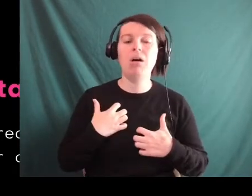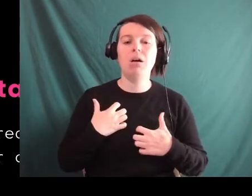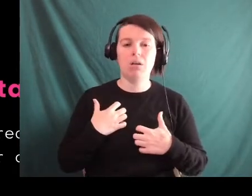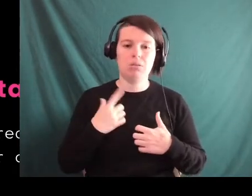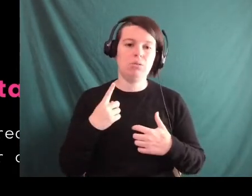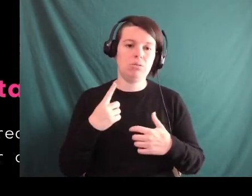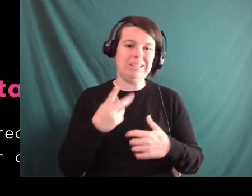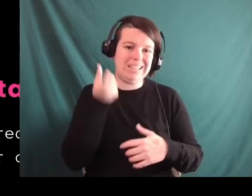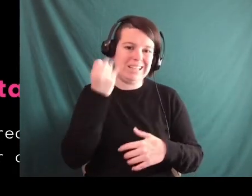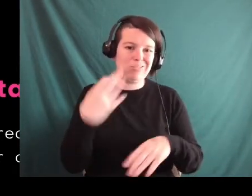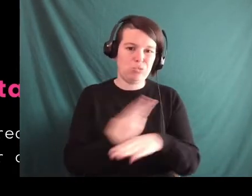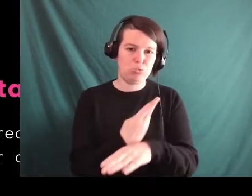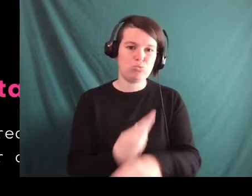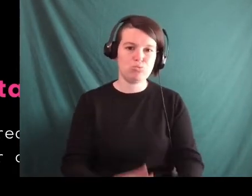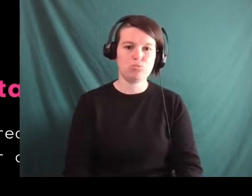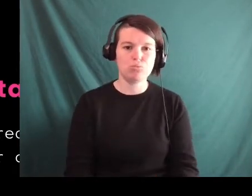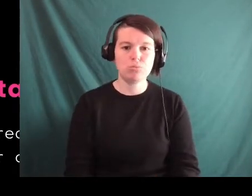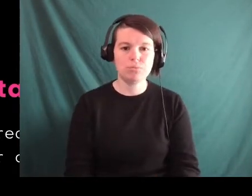wear them.